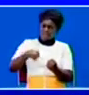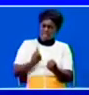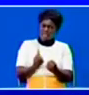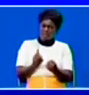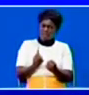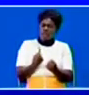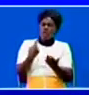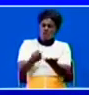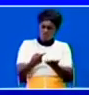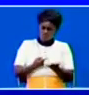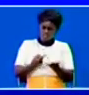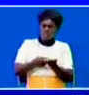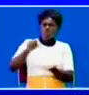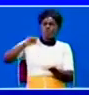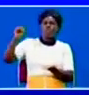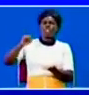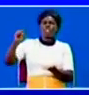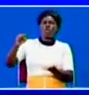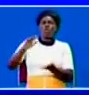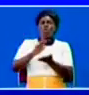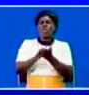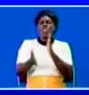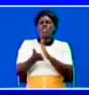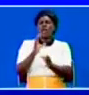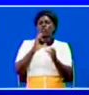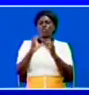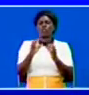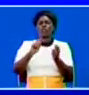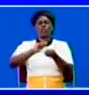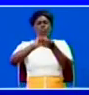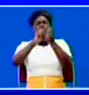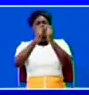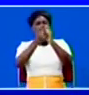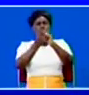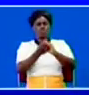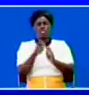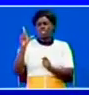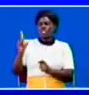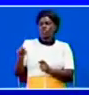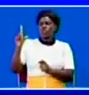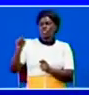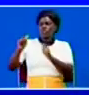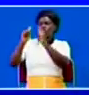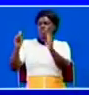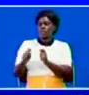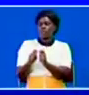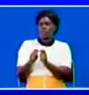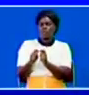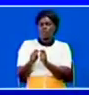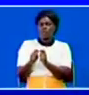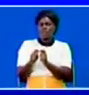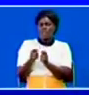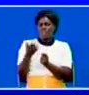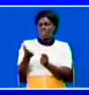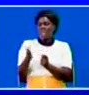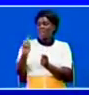engage in any political discussion without the conversation quickly turning into cheap tribal contests? Are there no